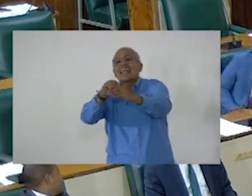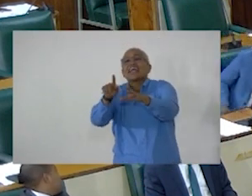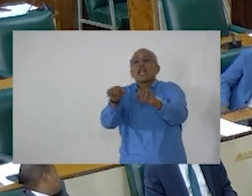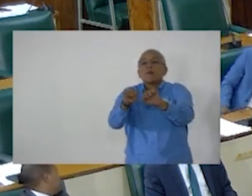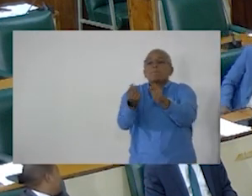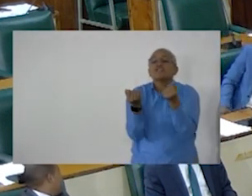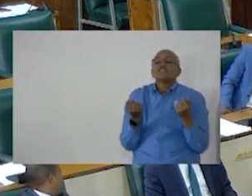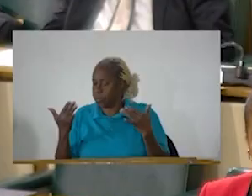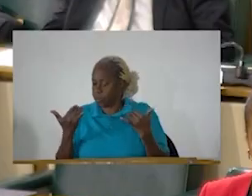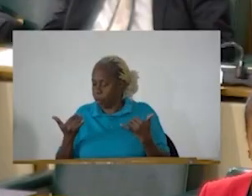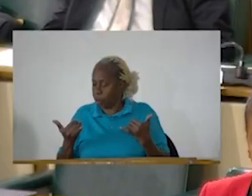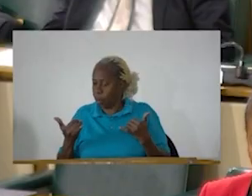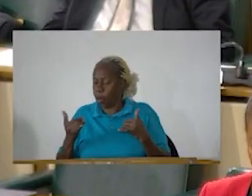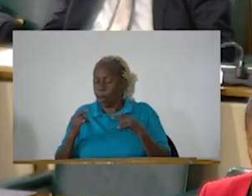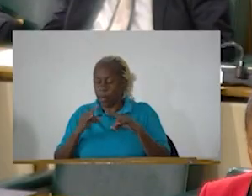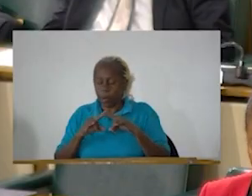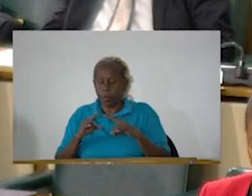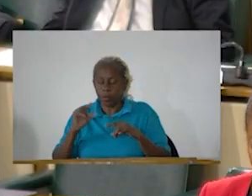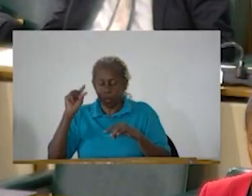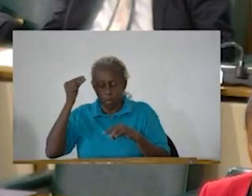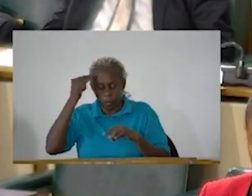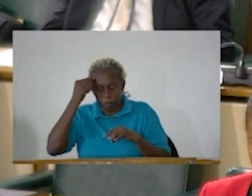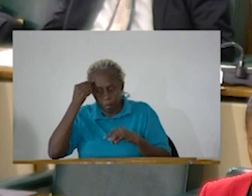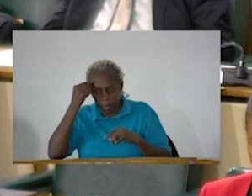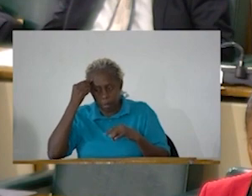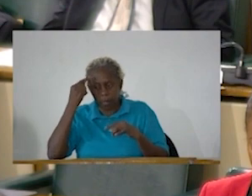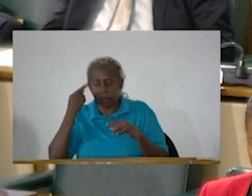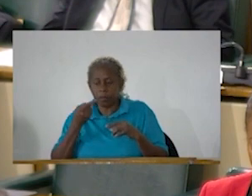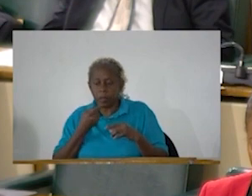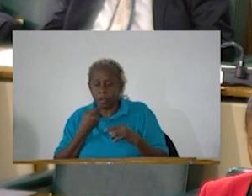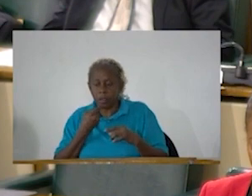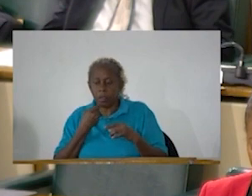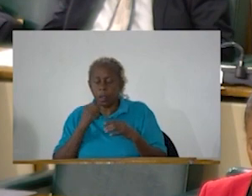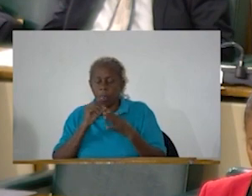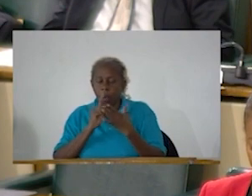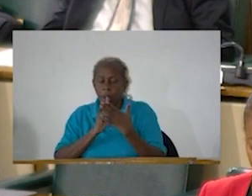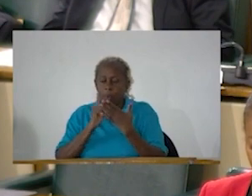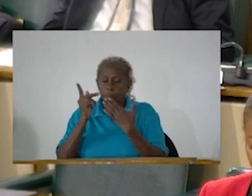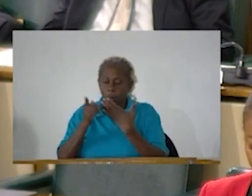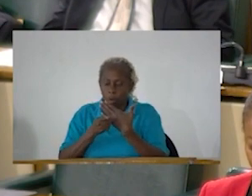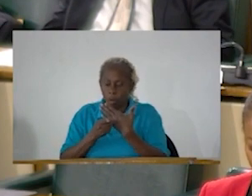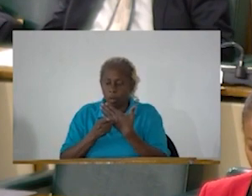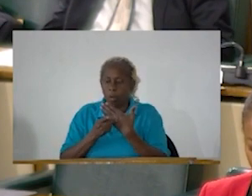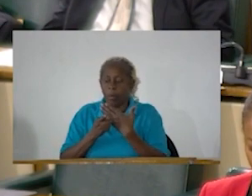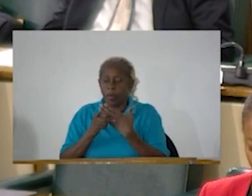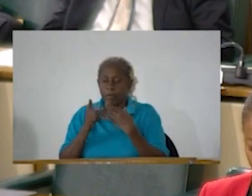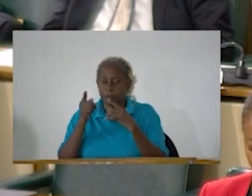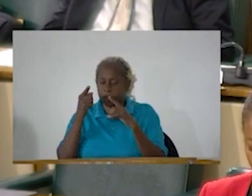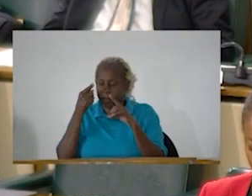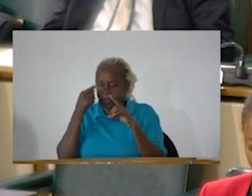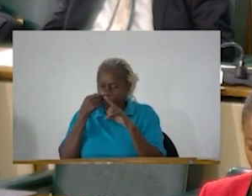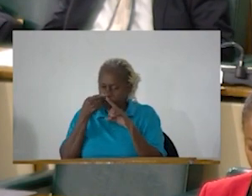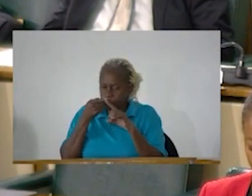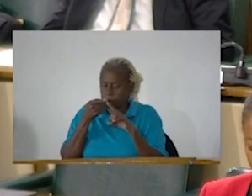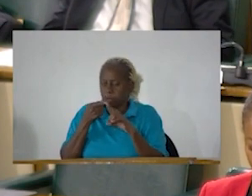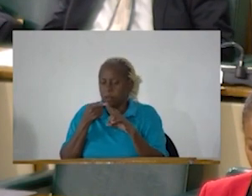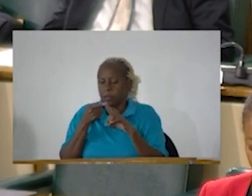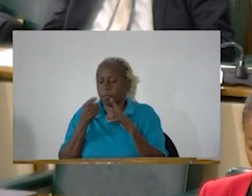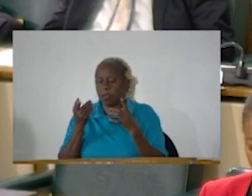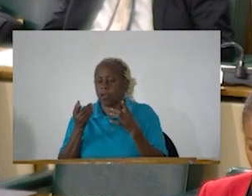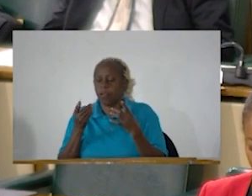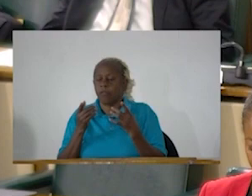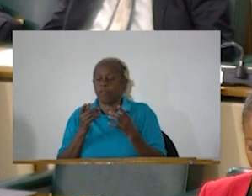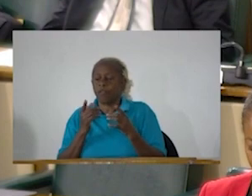budgetary constraints. The government is proposing a program of targeted interventions with